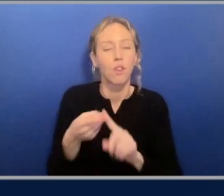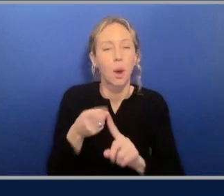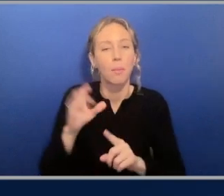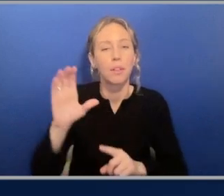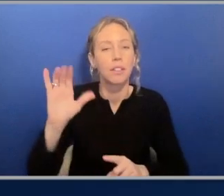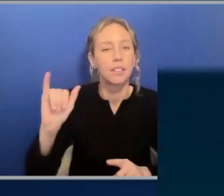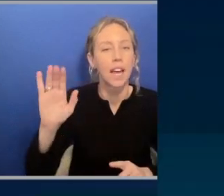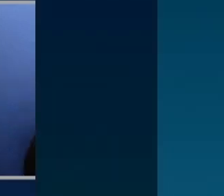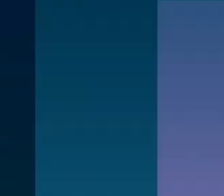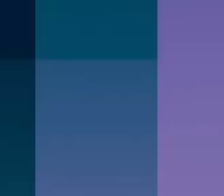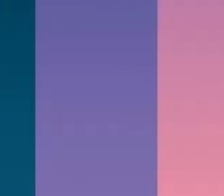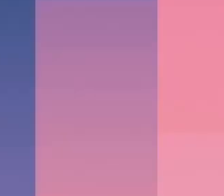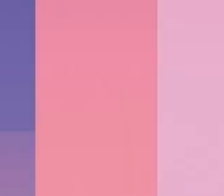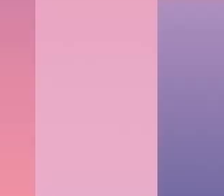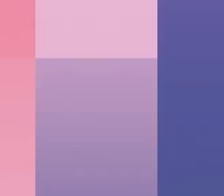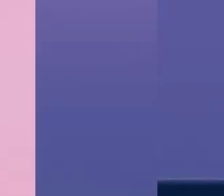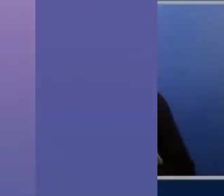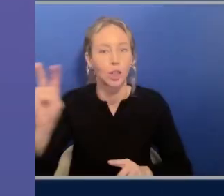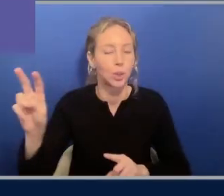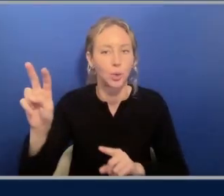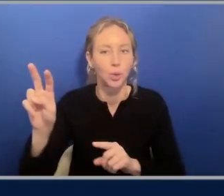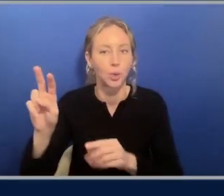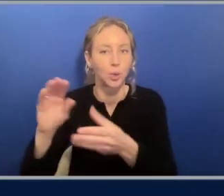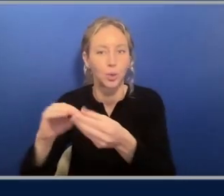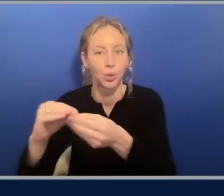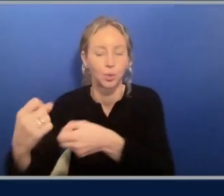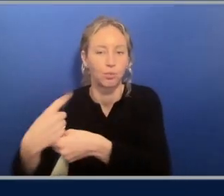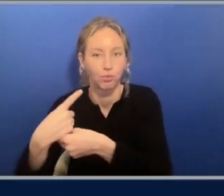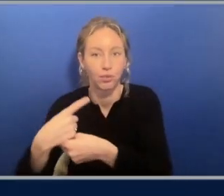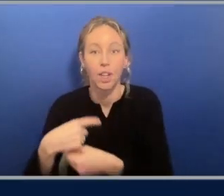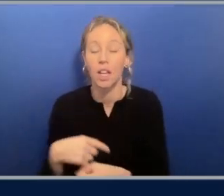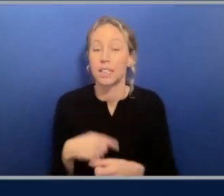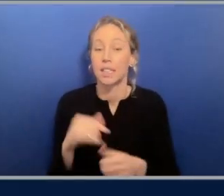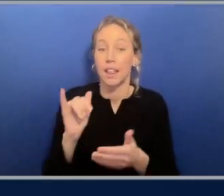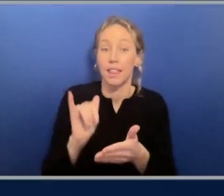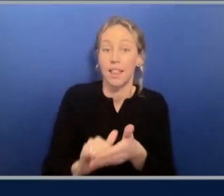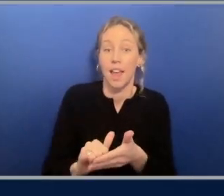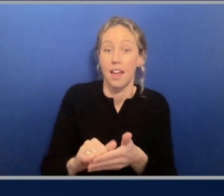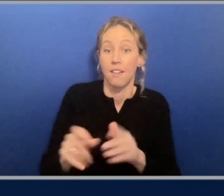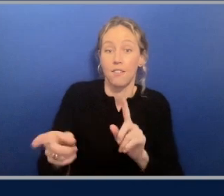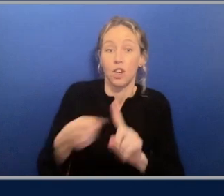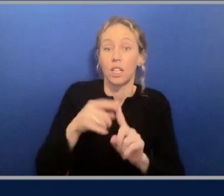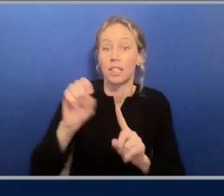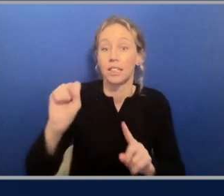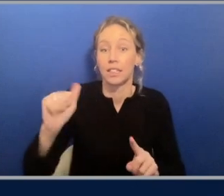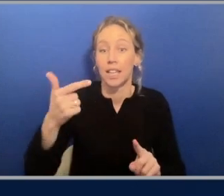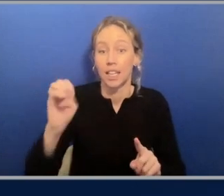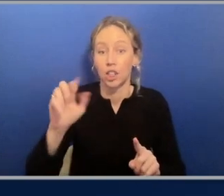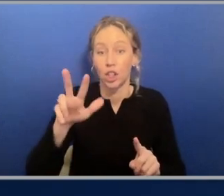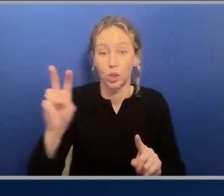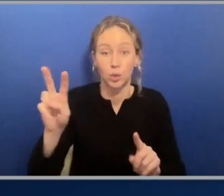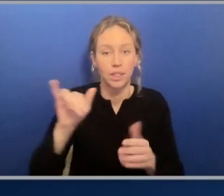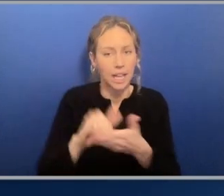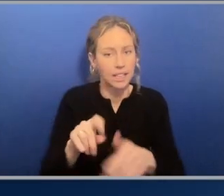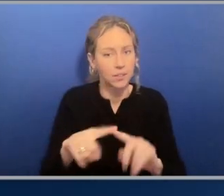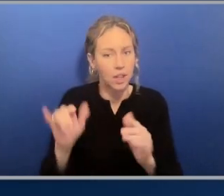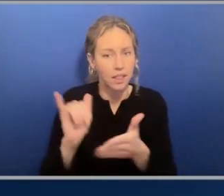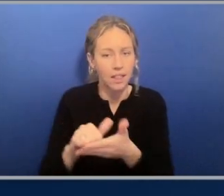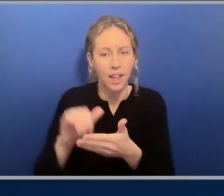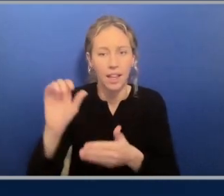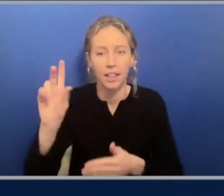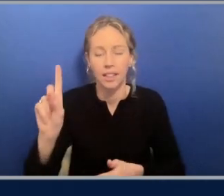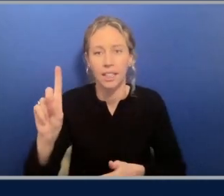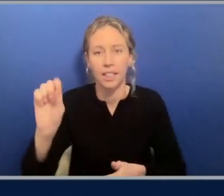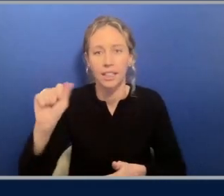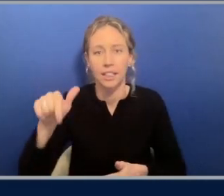Is DSQL a new service with DynamoDB or something else entirely? Yeah, that's a great question, and I see